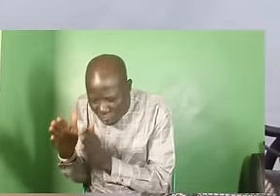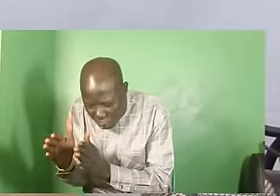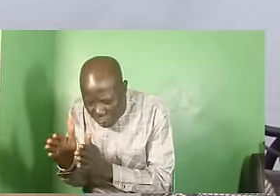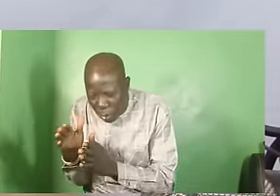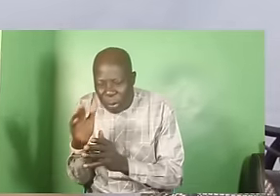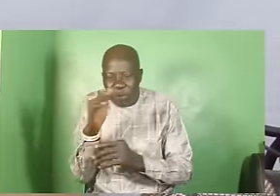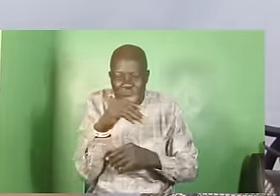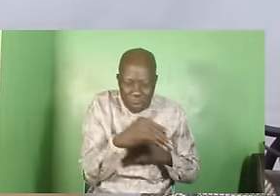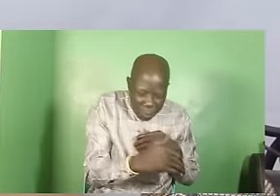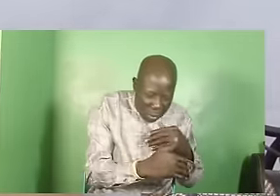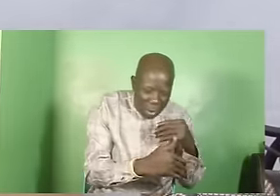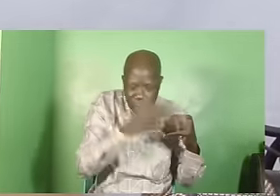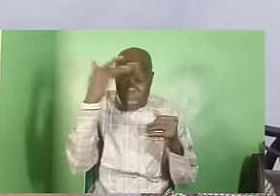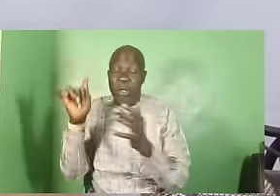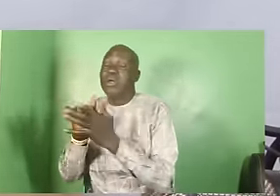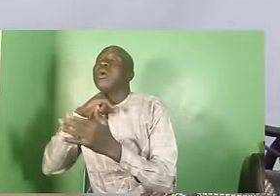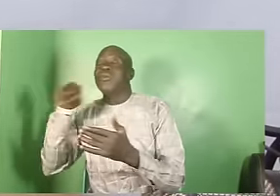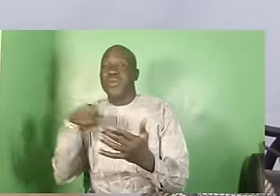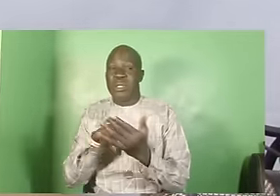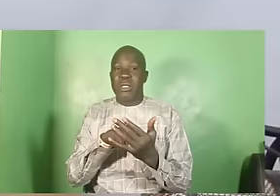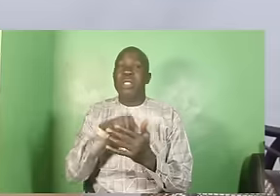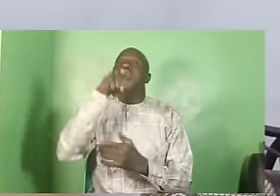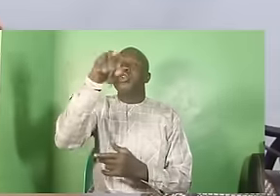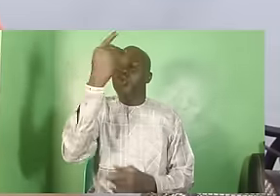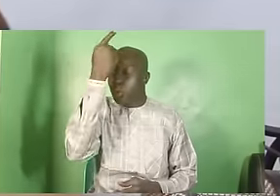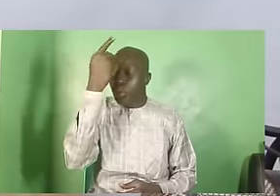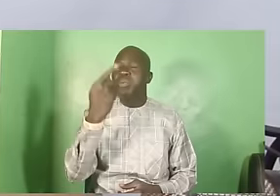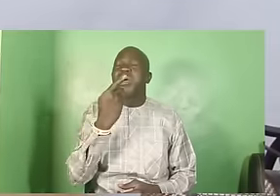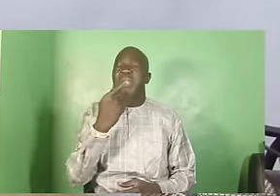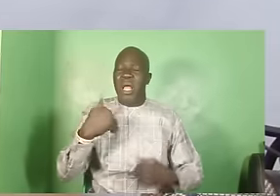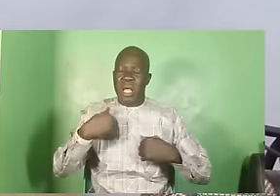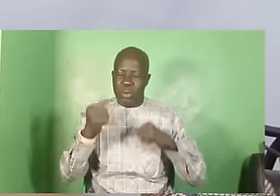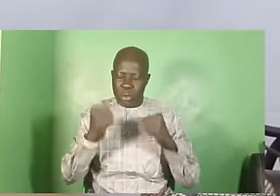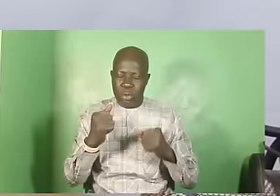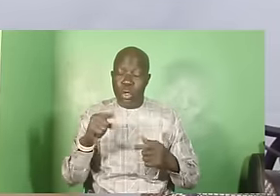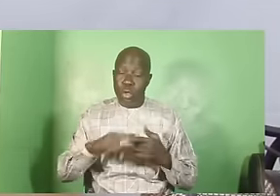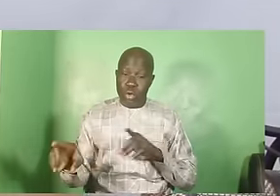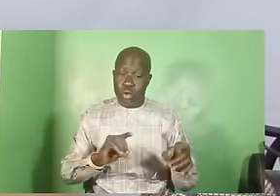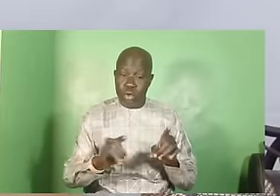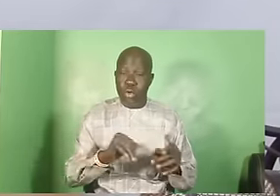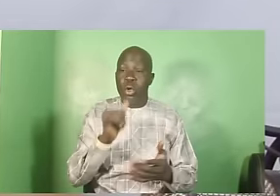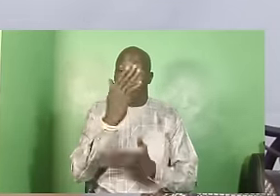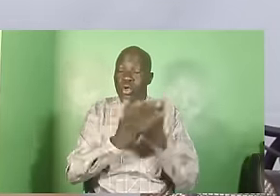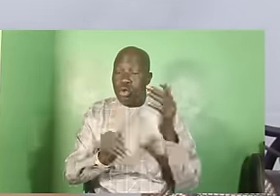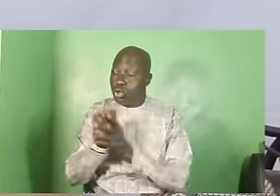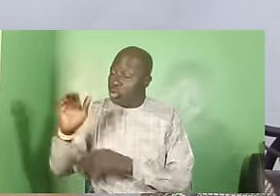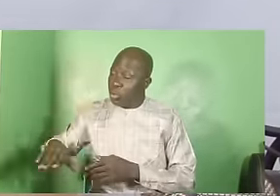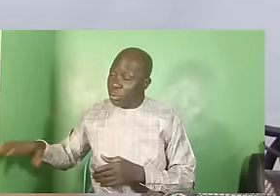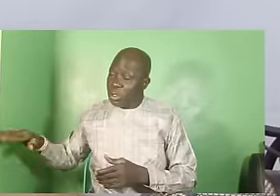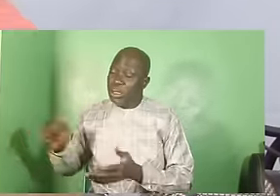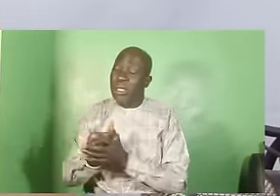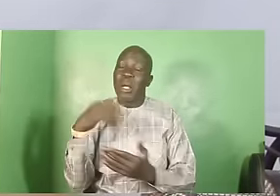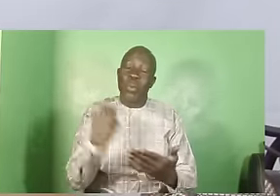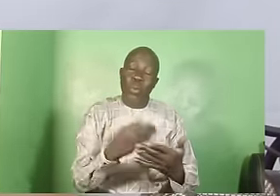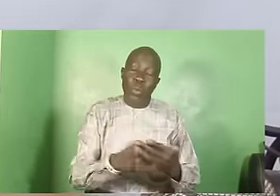self-development. Because of this. Parents have a lot of tasks. A lot of children is money that